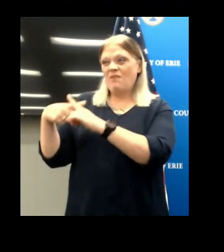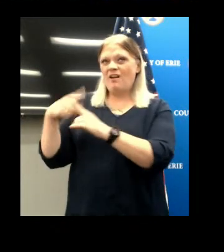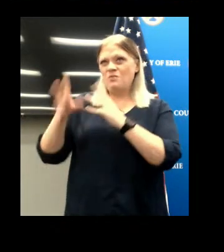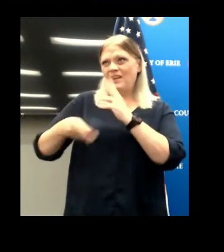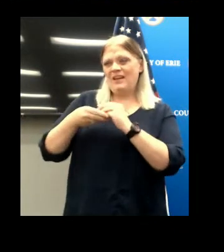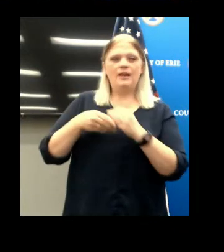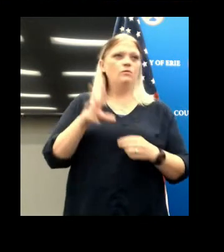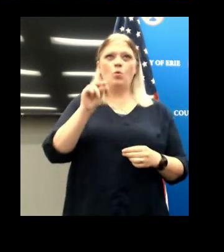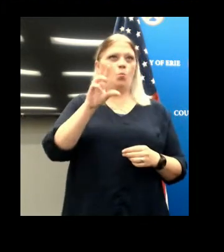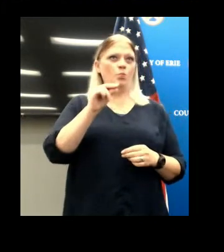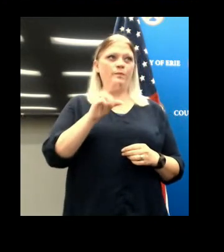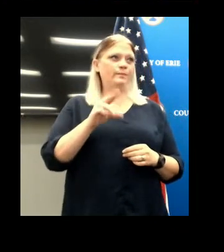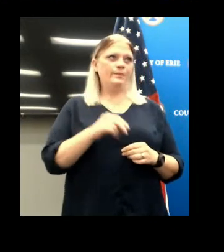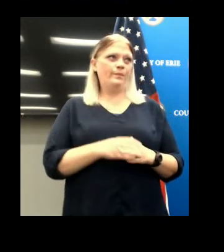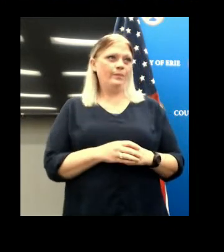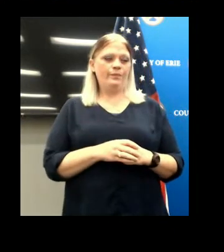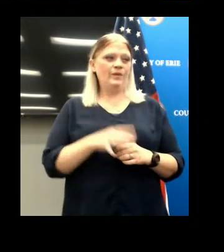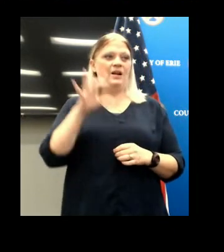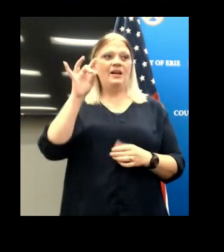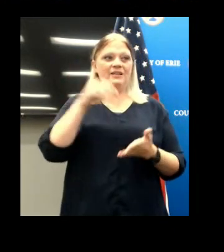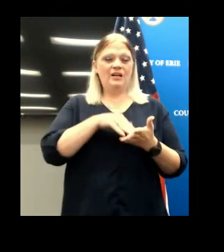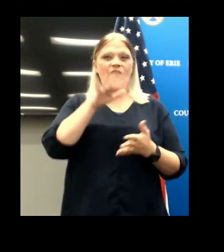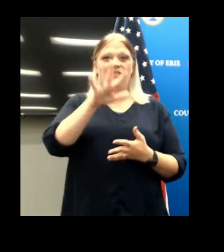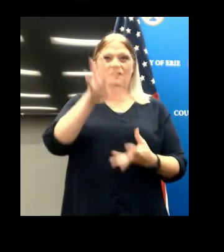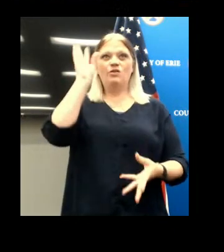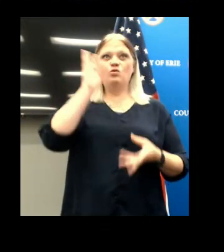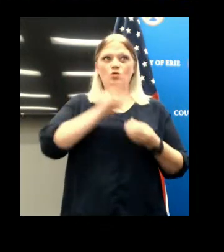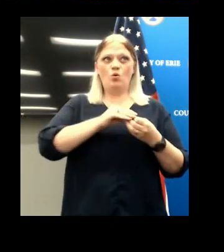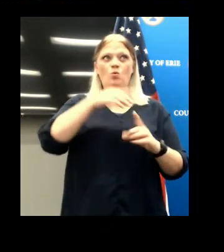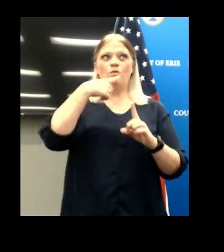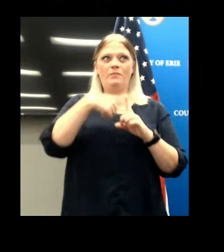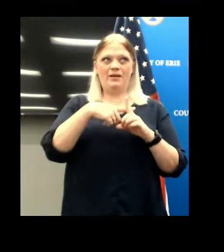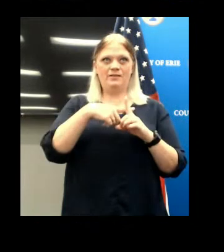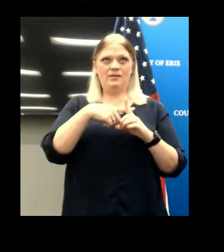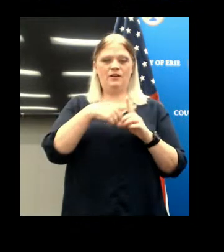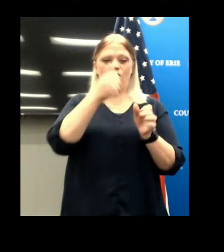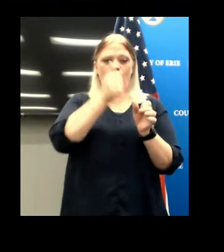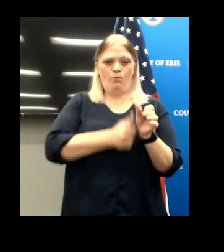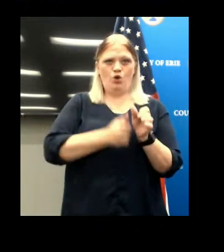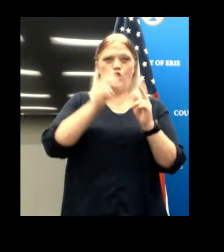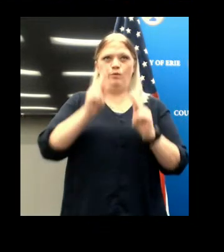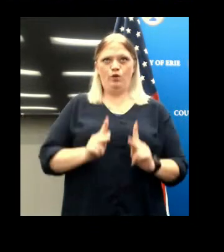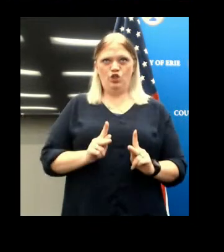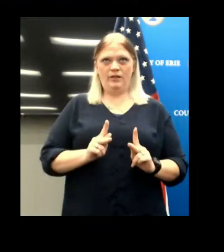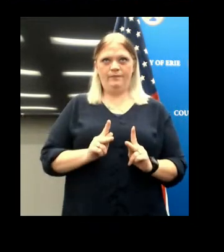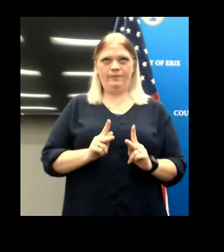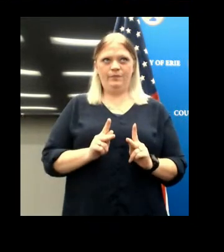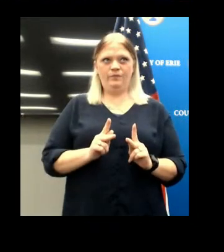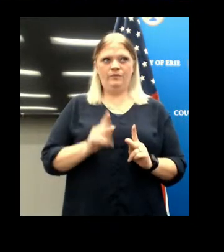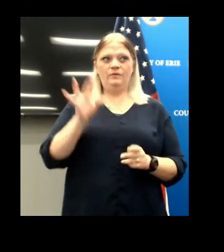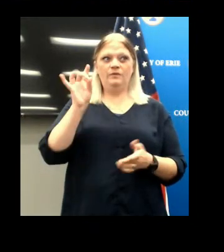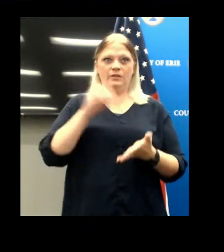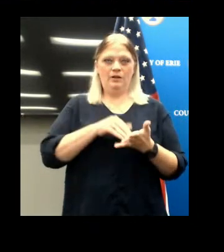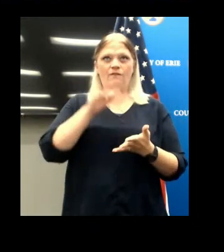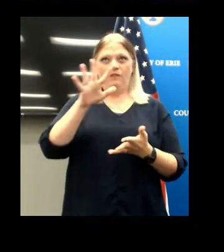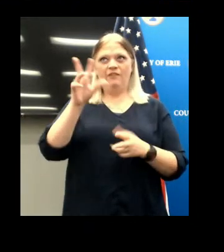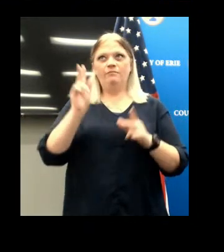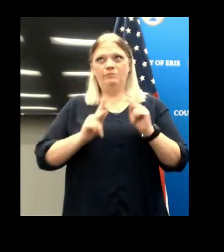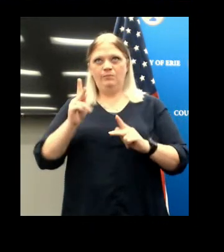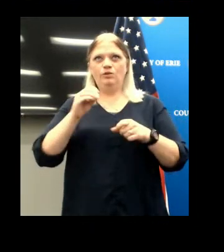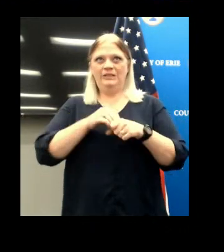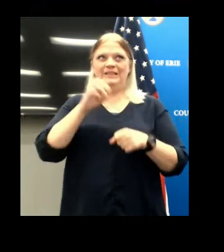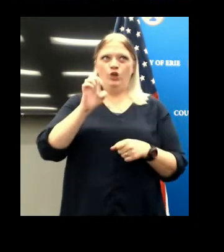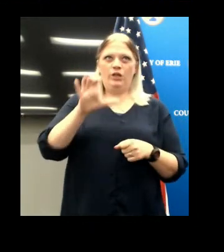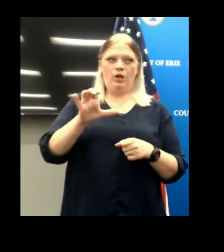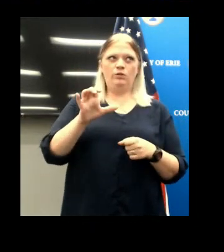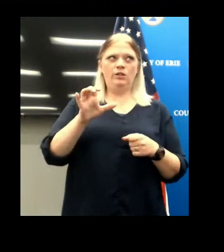there? And the answer is no. These are 8,005 total positive cases per person. So 8,005 people in Erie County